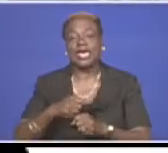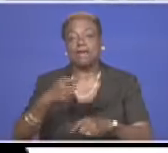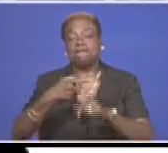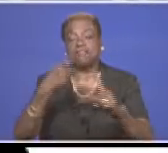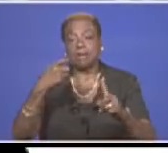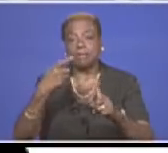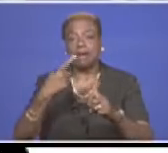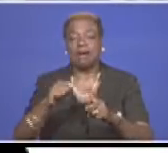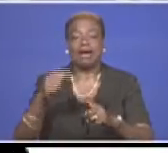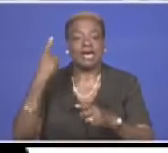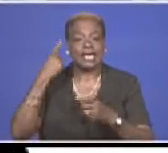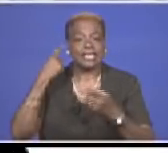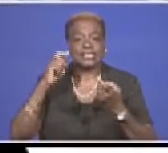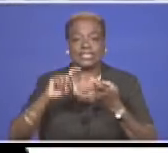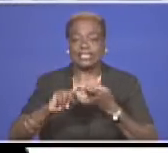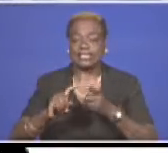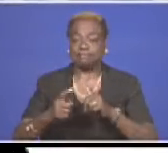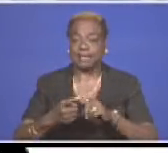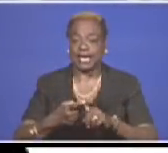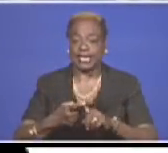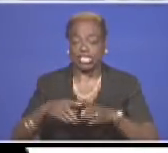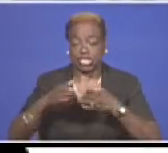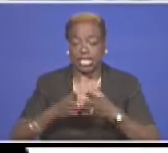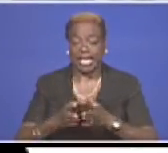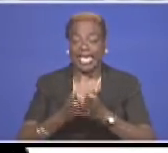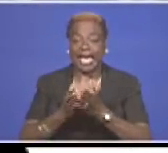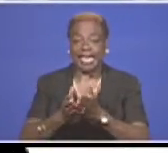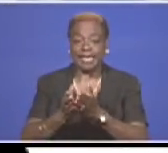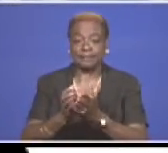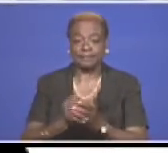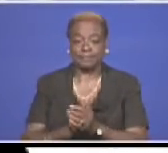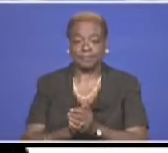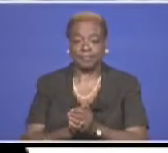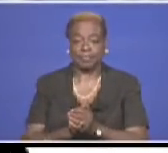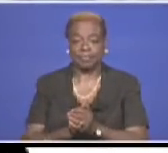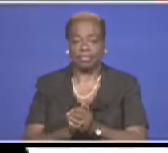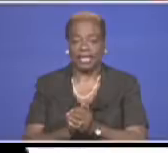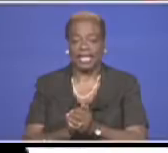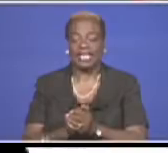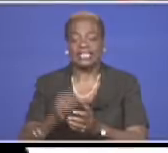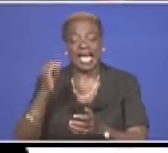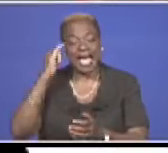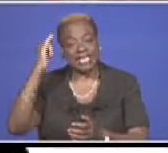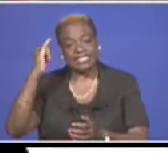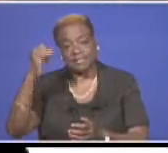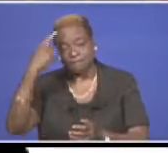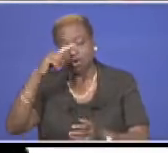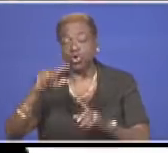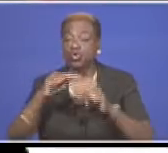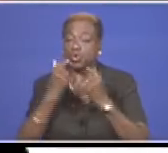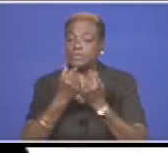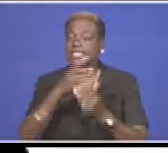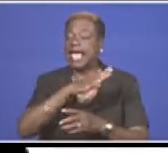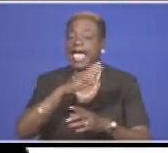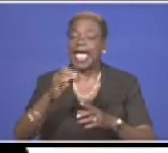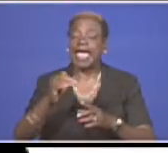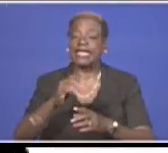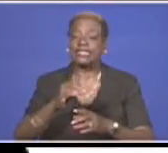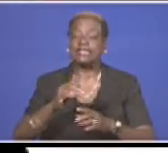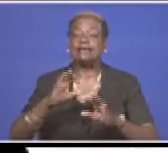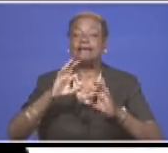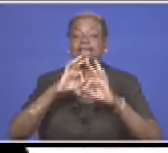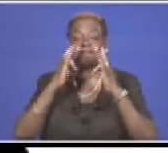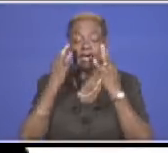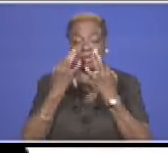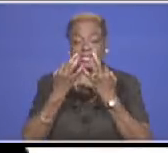there's a lot of history on board the boat, even though it's a new product. I'd be ideally suited for groups and families. If you want a chartered boat